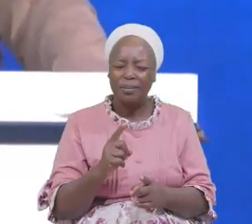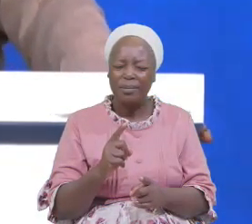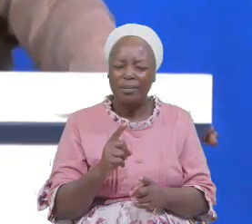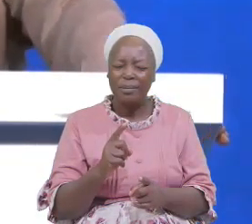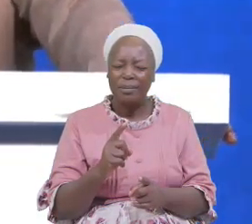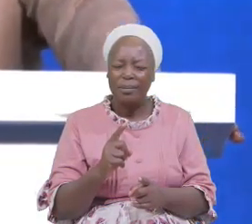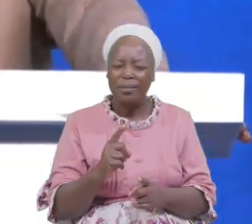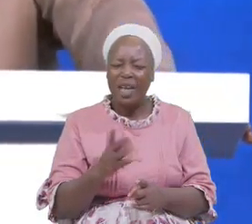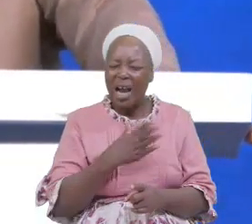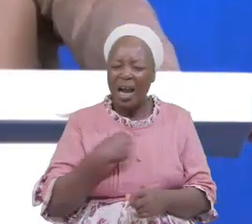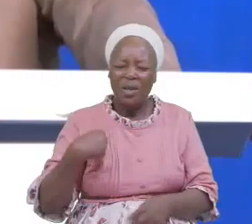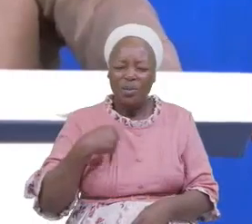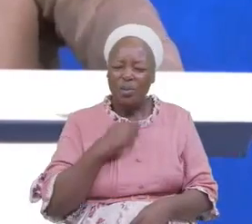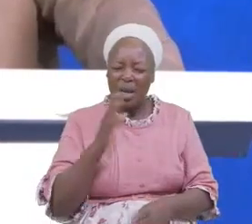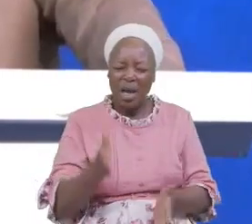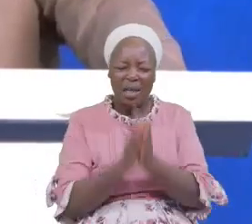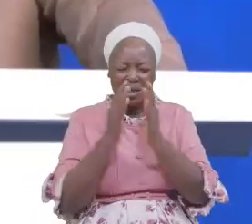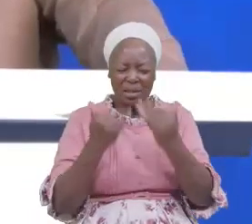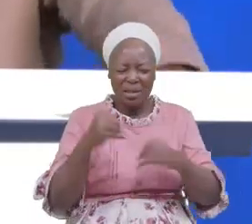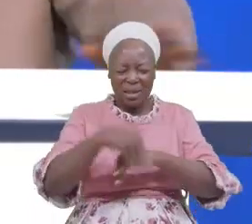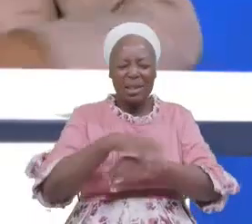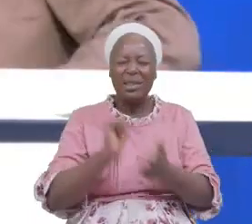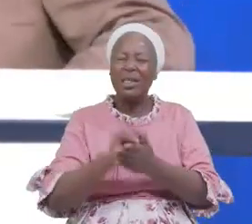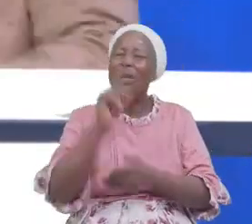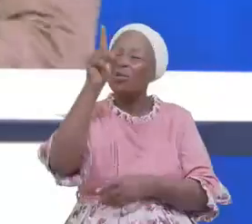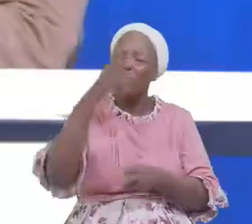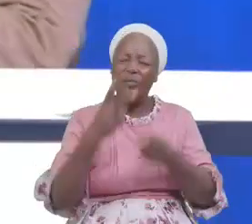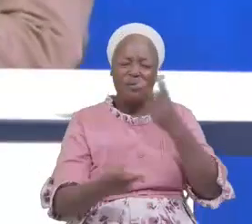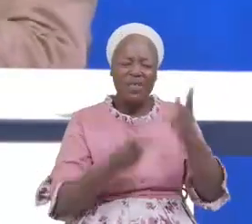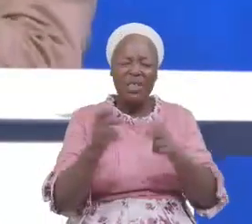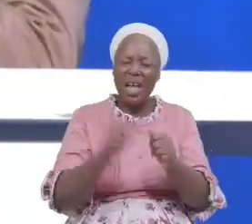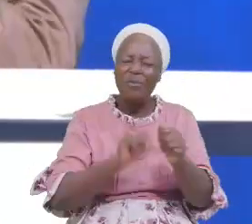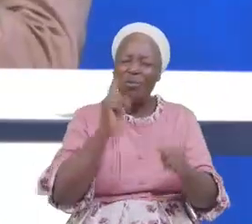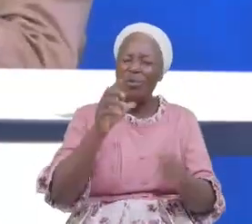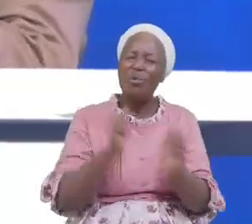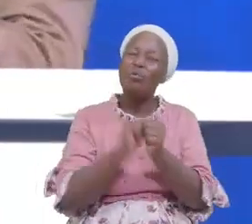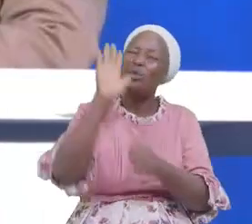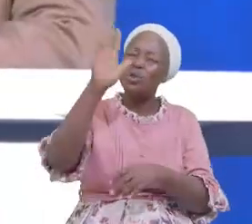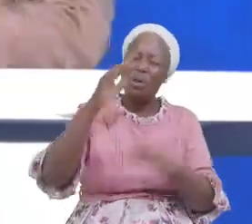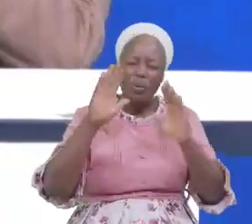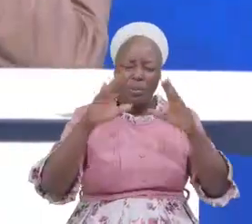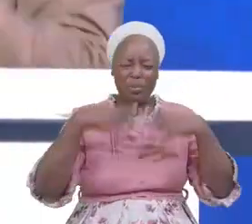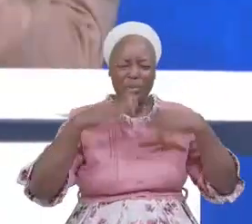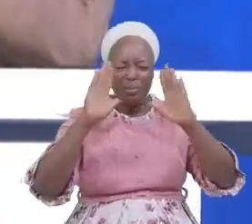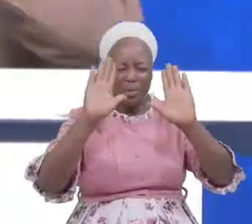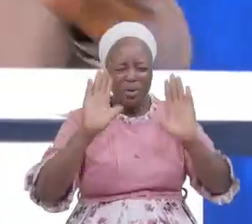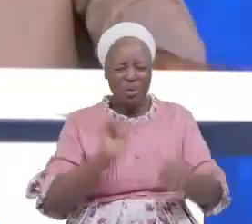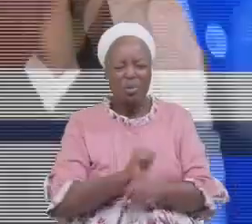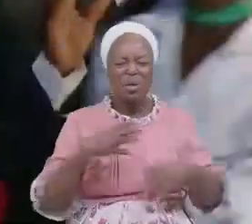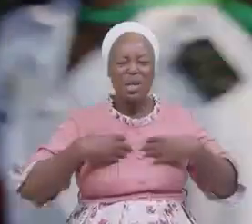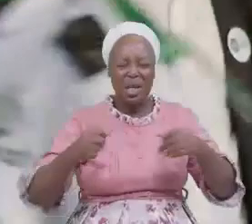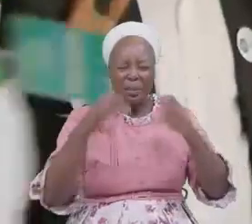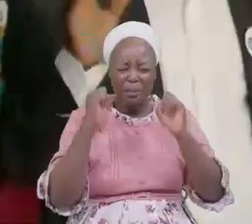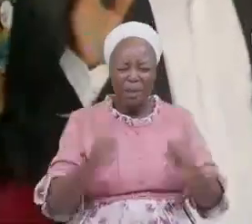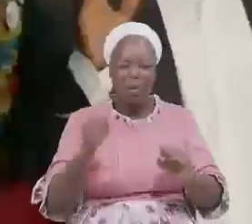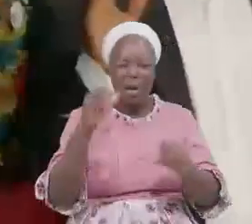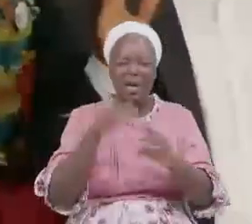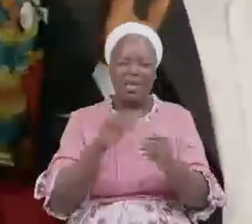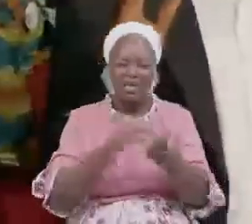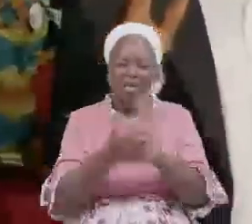And we're asking tonight to visit everyone with your miracle healing power in Jesus'